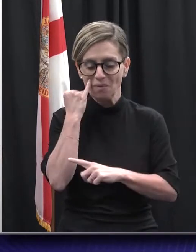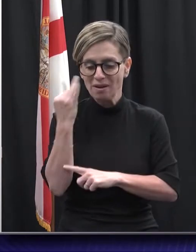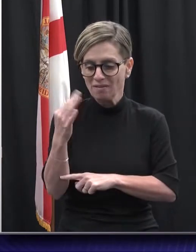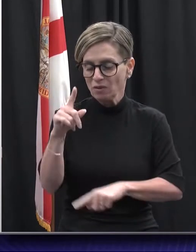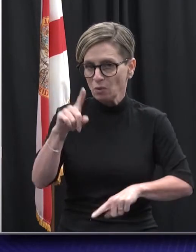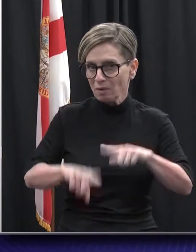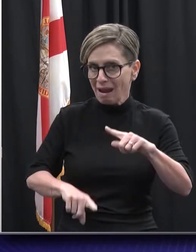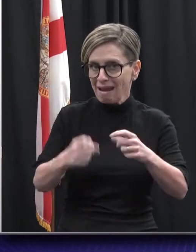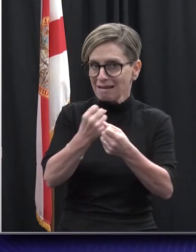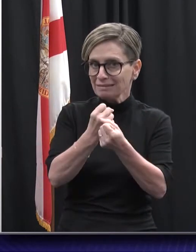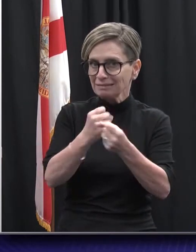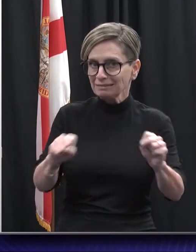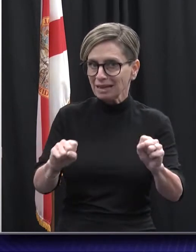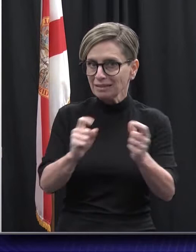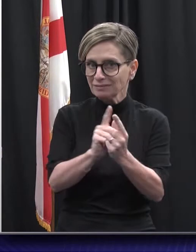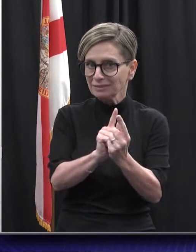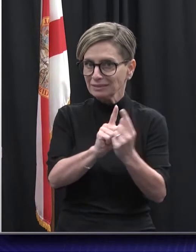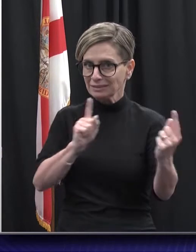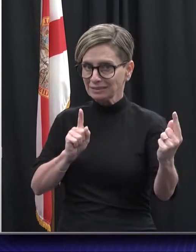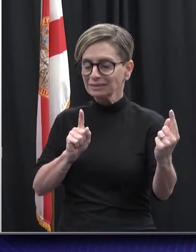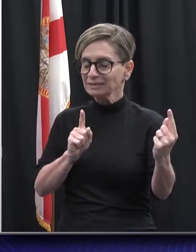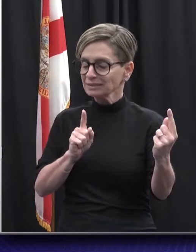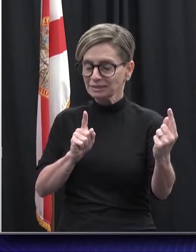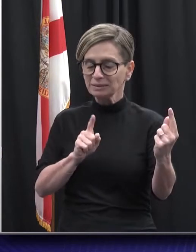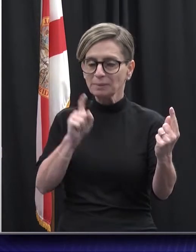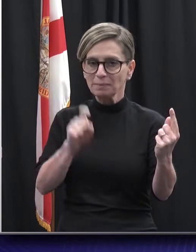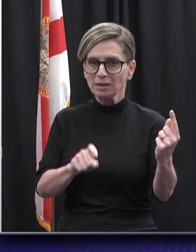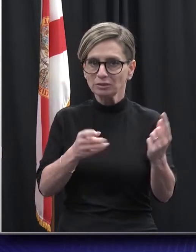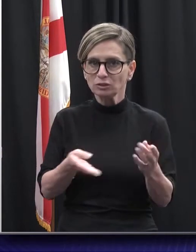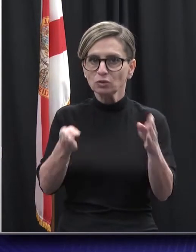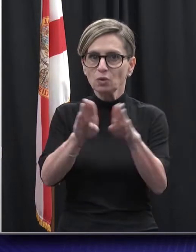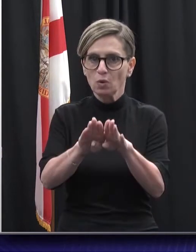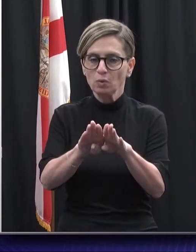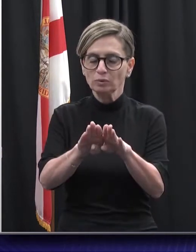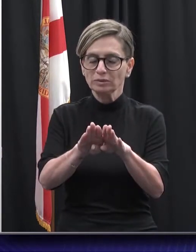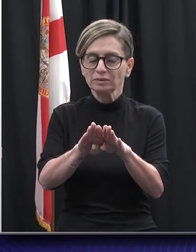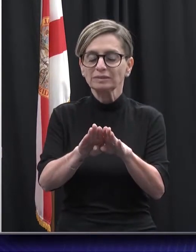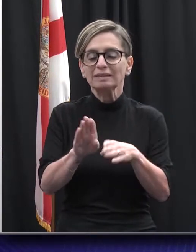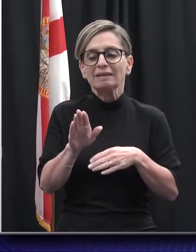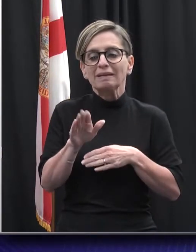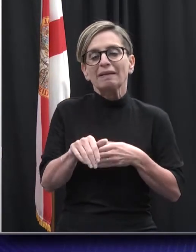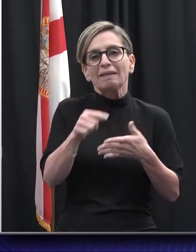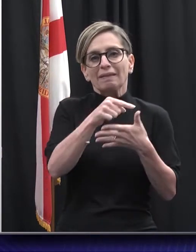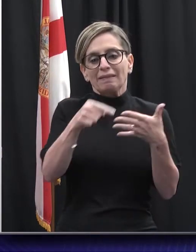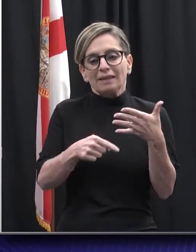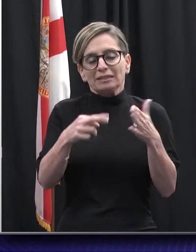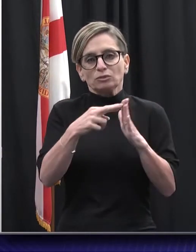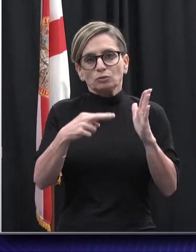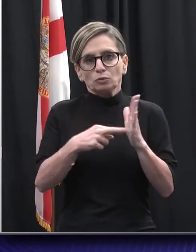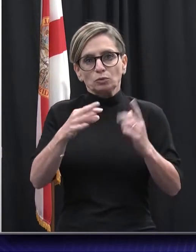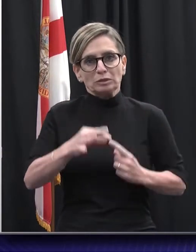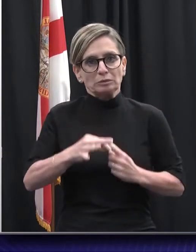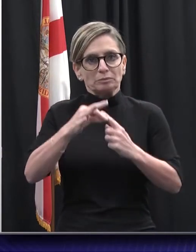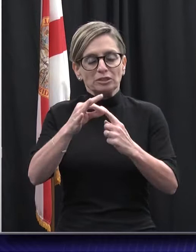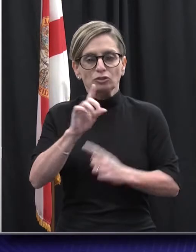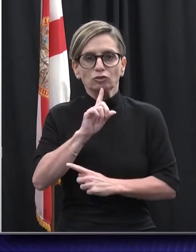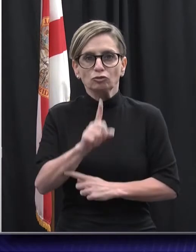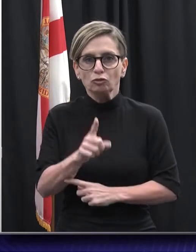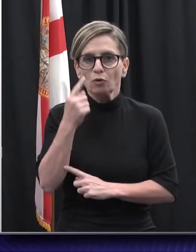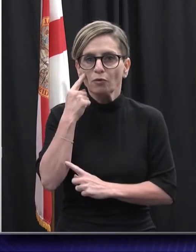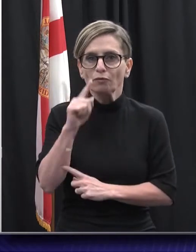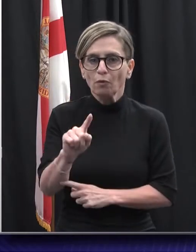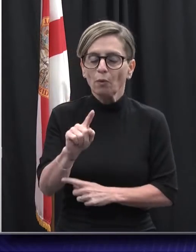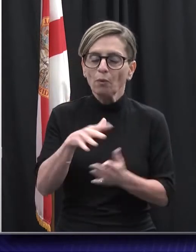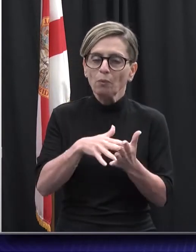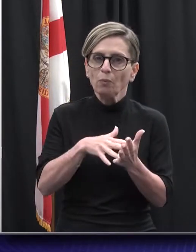things that are important and necessary. This is especially true for our most vulnerable populations. But we need your